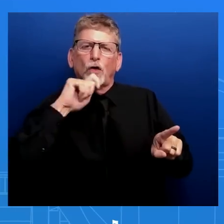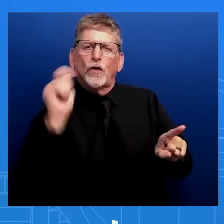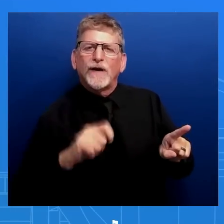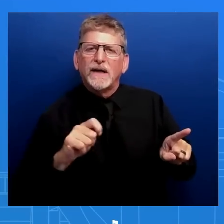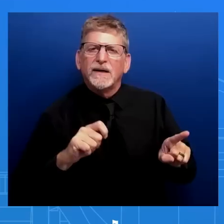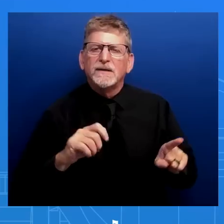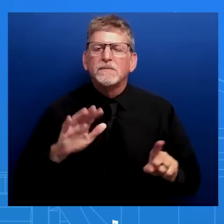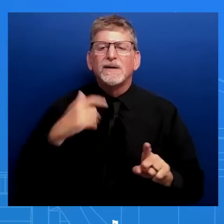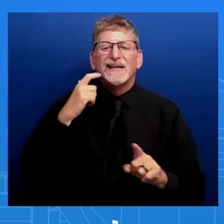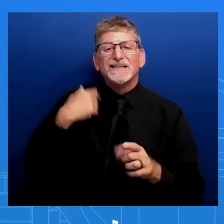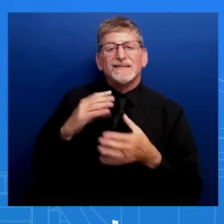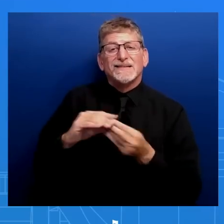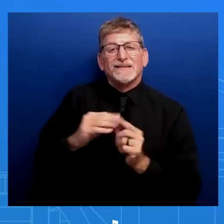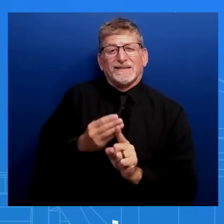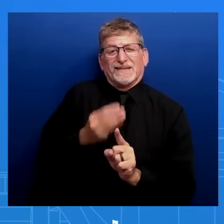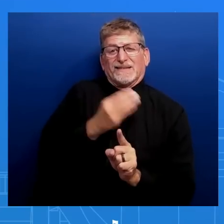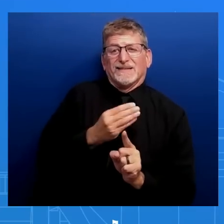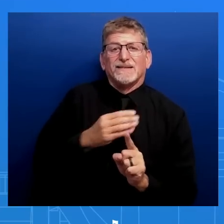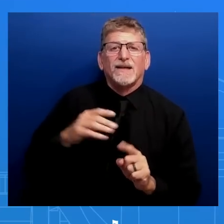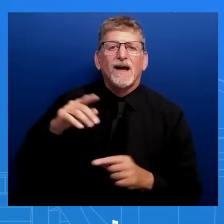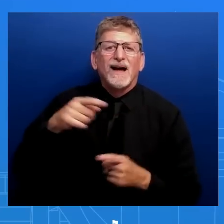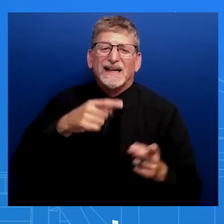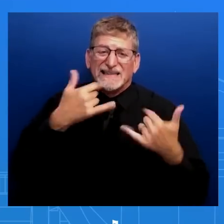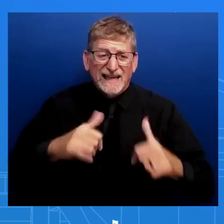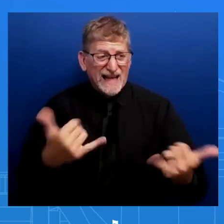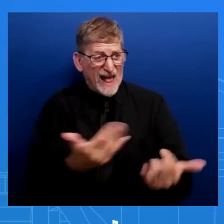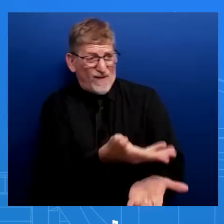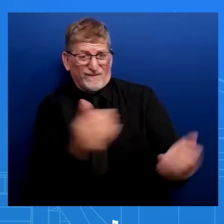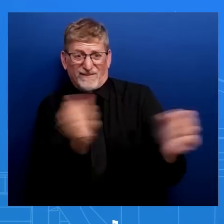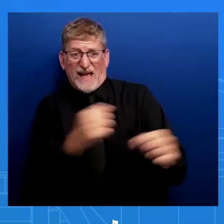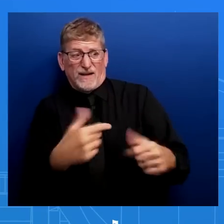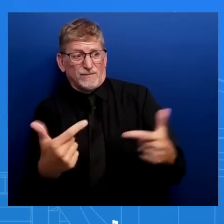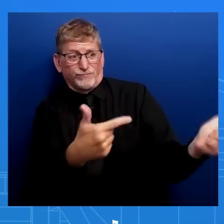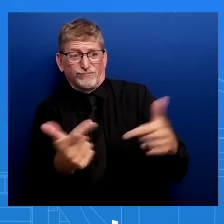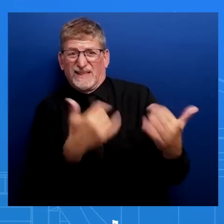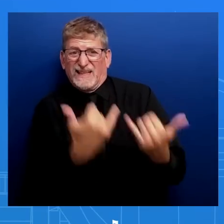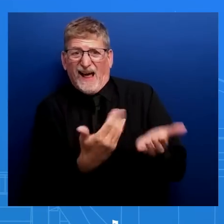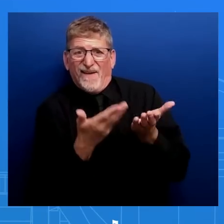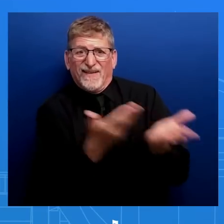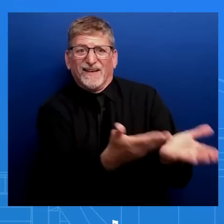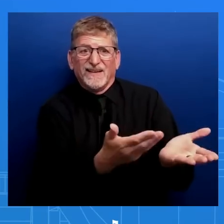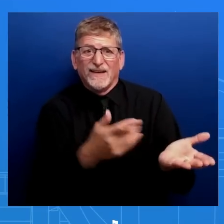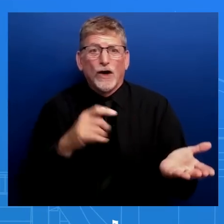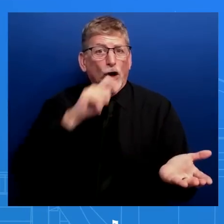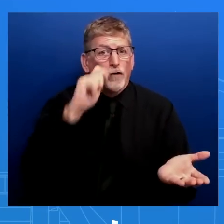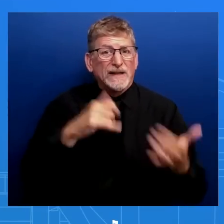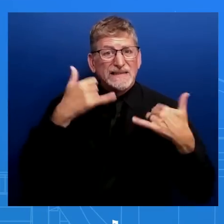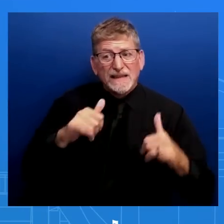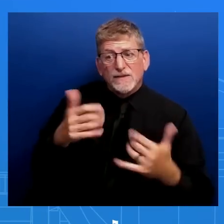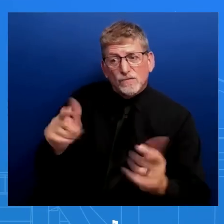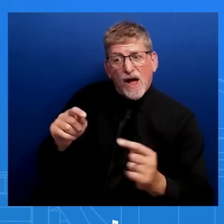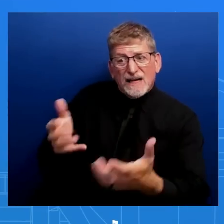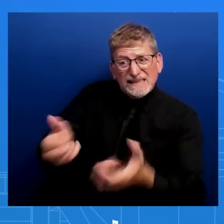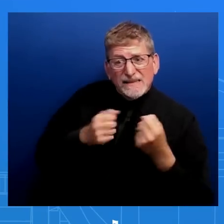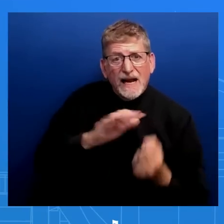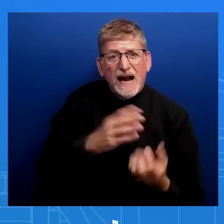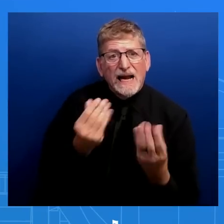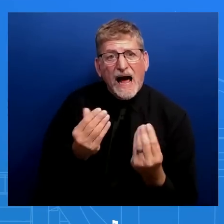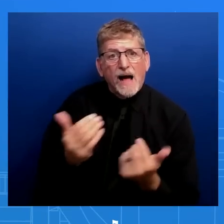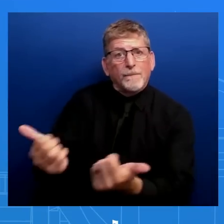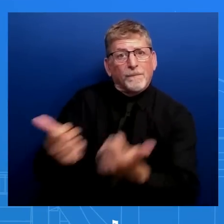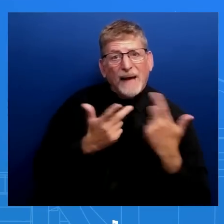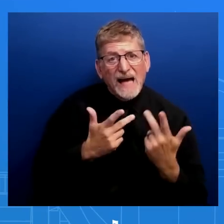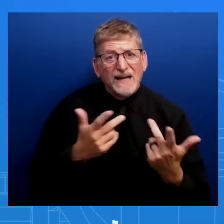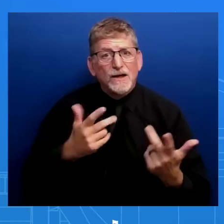on. The Ukrainians are still trying to claw back territory. The Russians are still vigorously trying to defend against